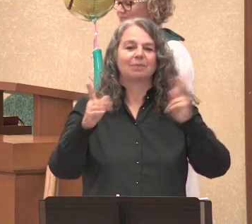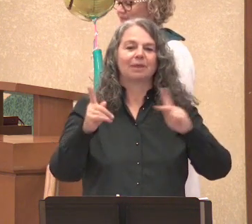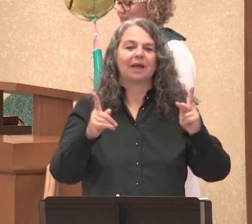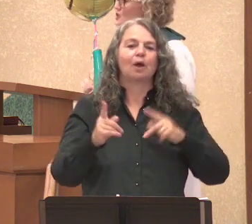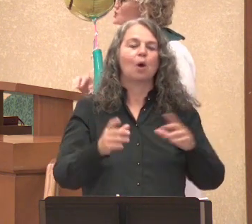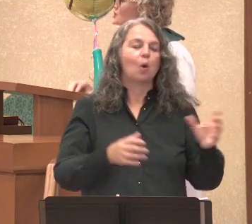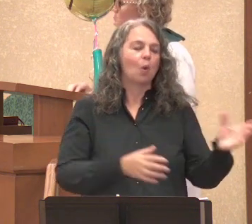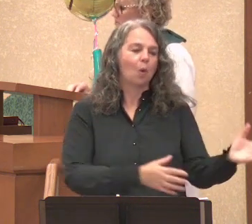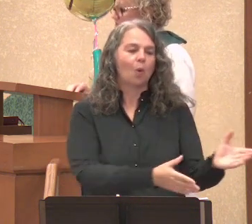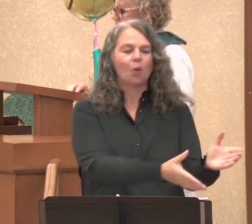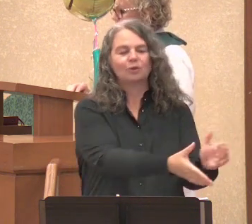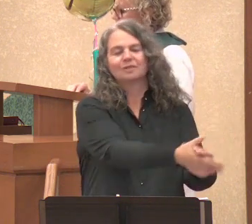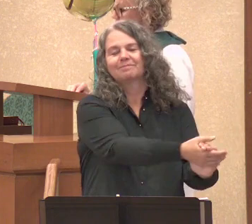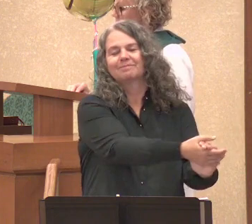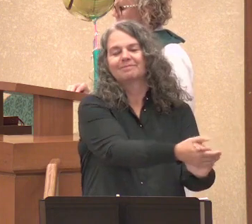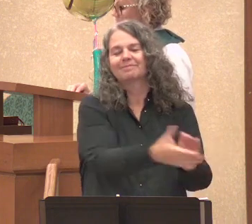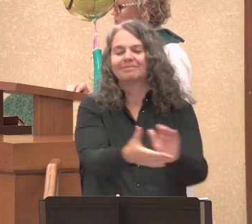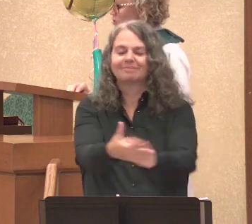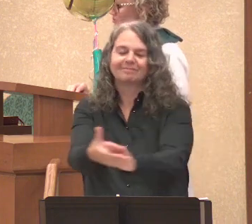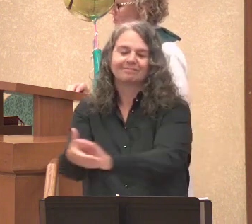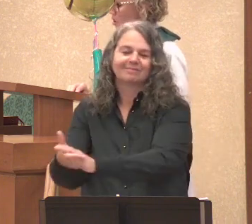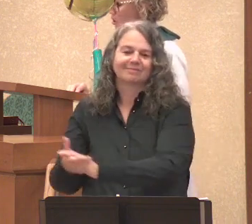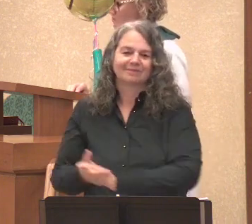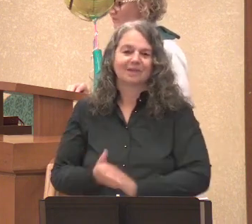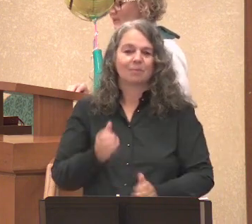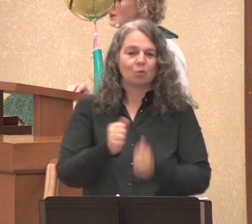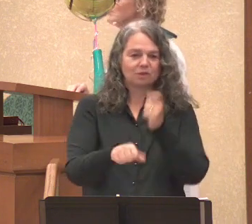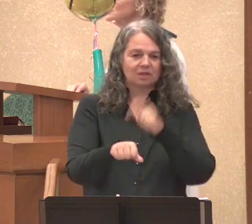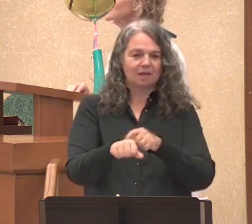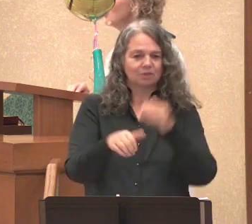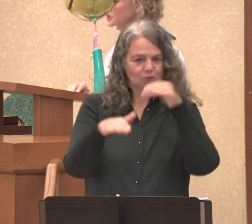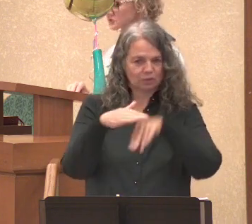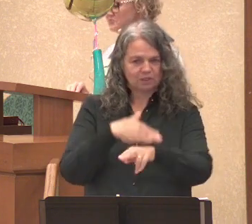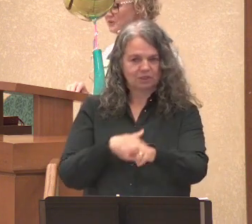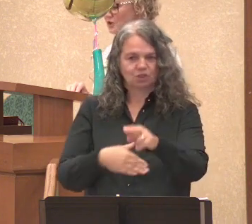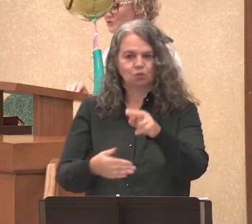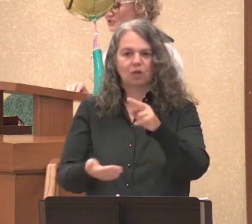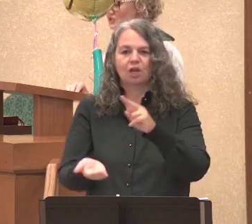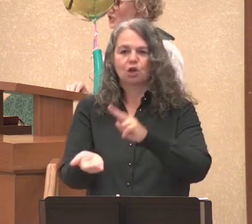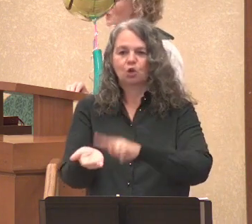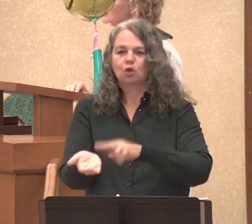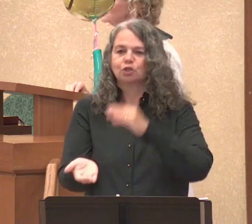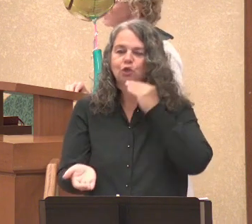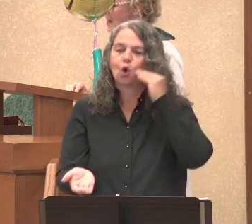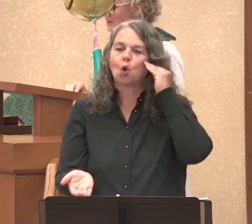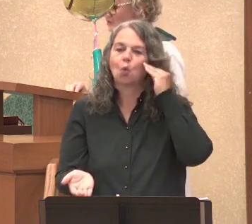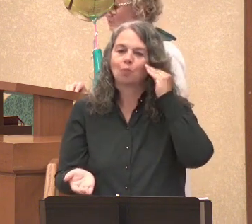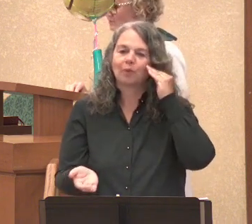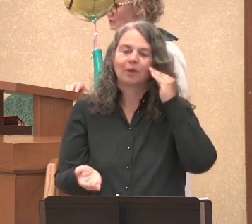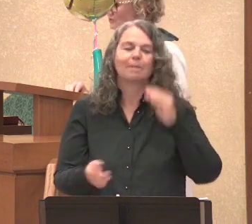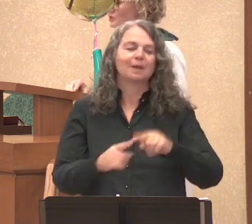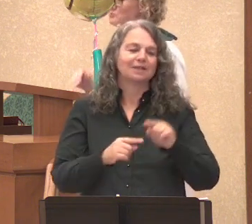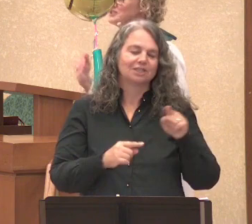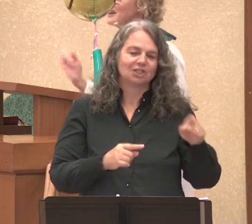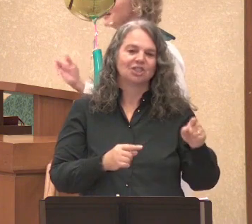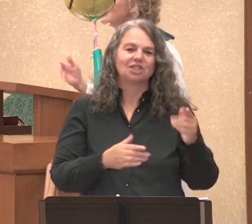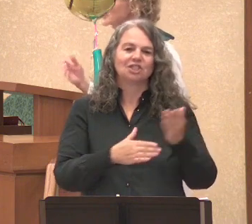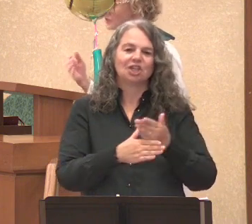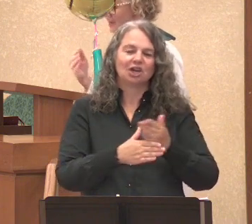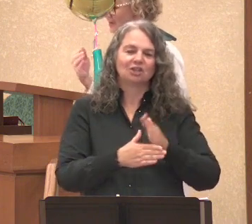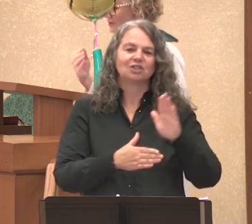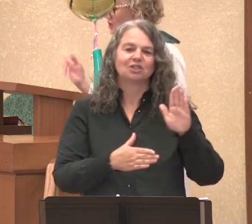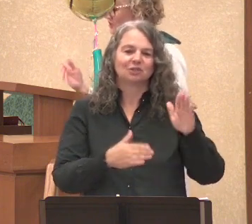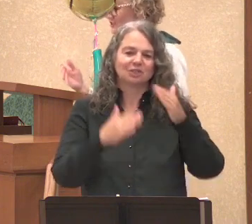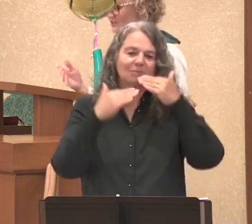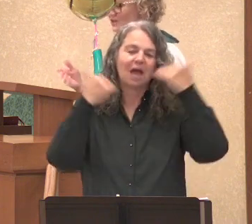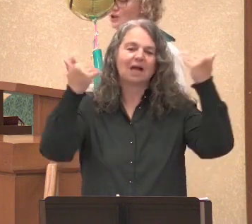hands. She does most of her therapy in a nursing home, but she's also been known to share her smiles and balloons with